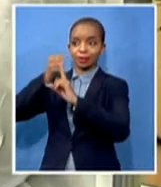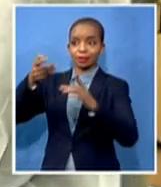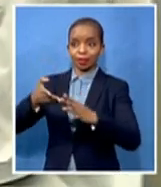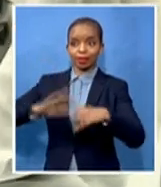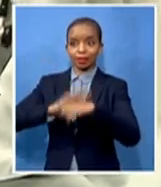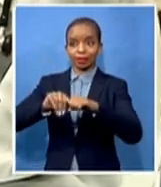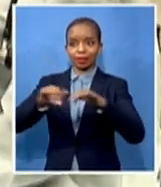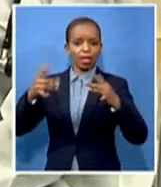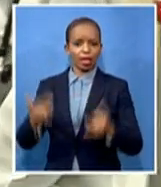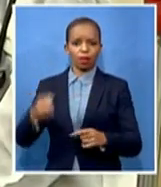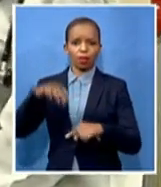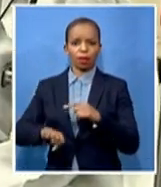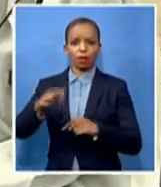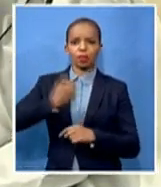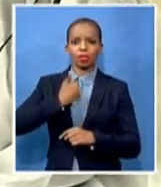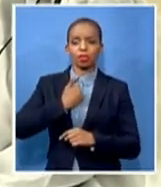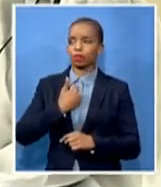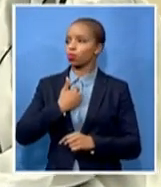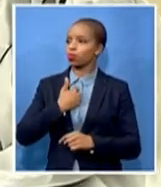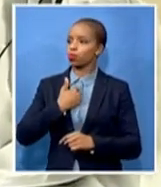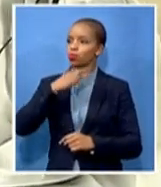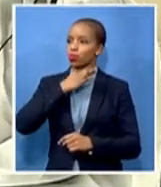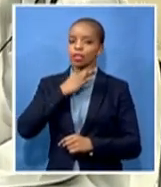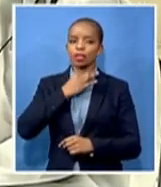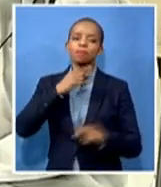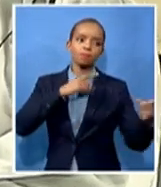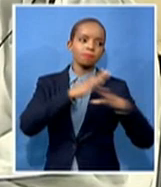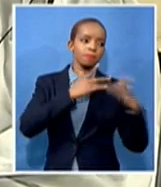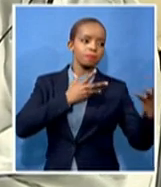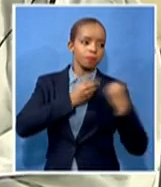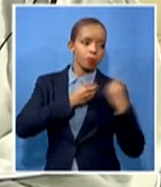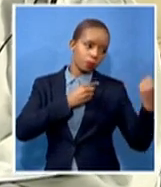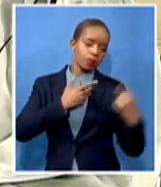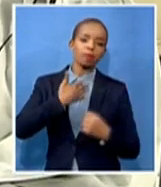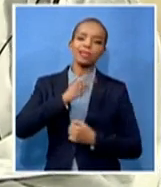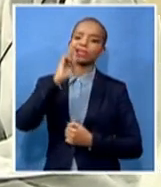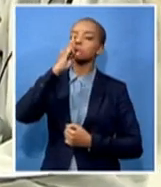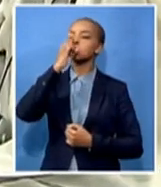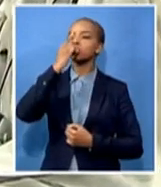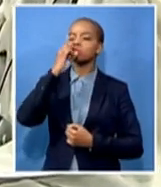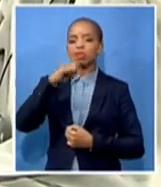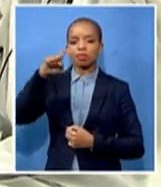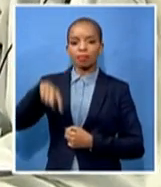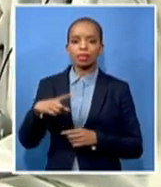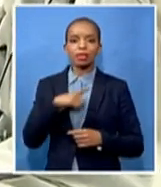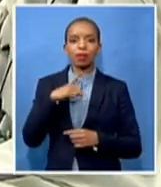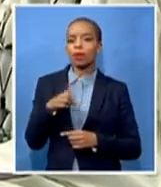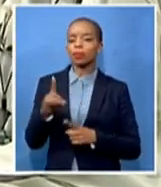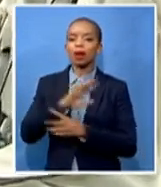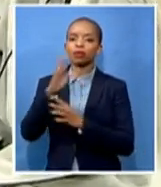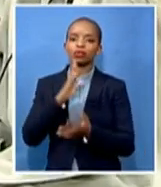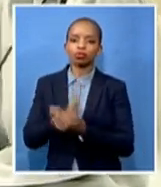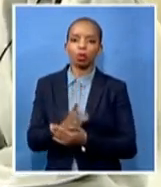to have your colleague take a swab because you're unsure of exactly what symptoms you may be